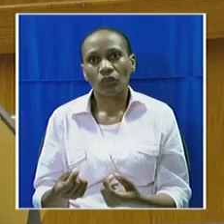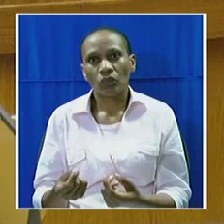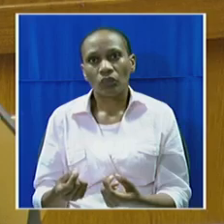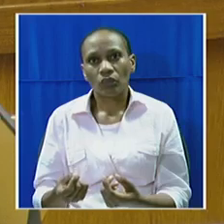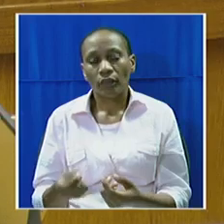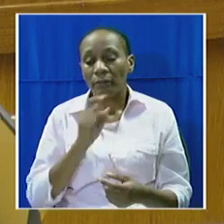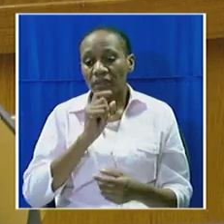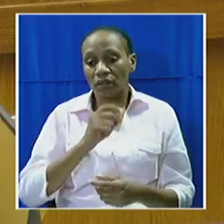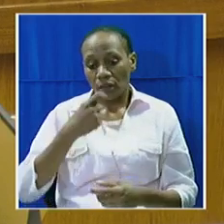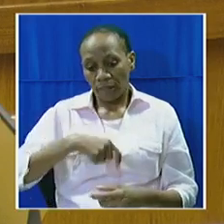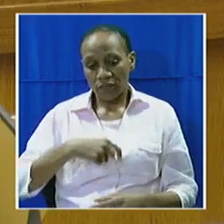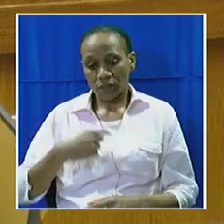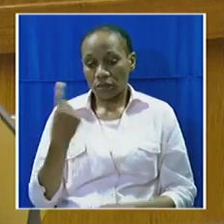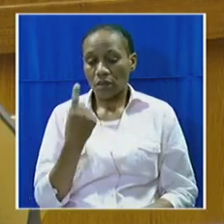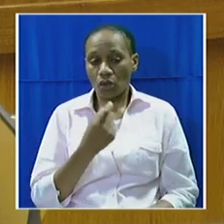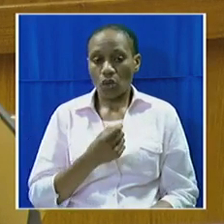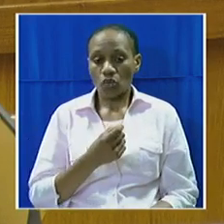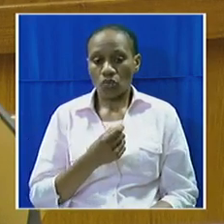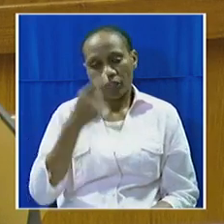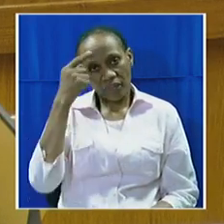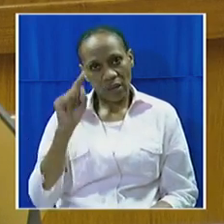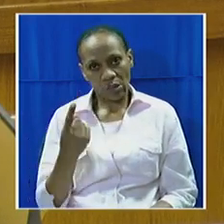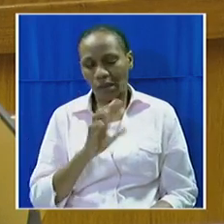rhetoric, as the members have tried to do earlier.